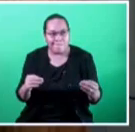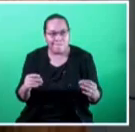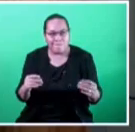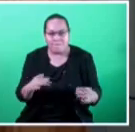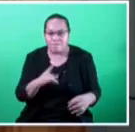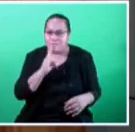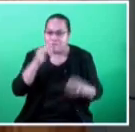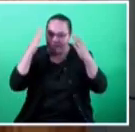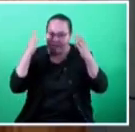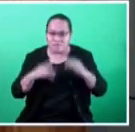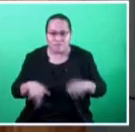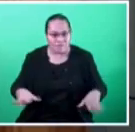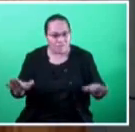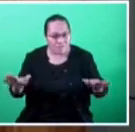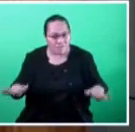Order.